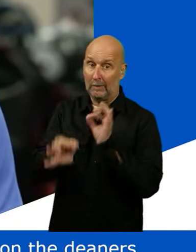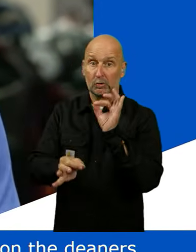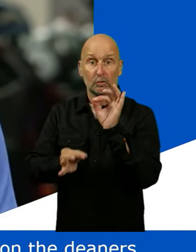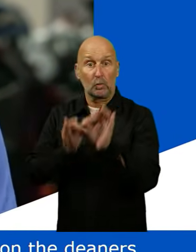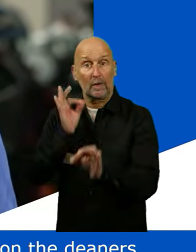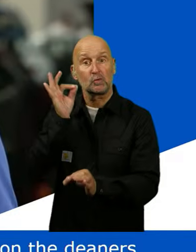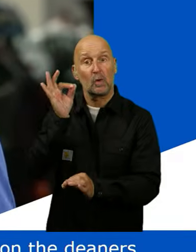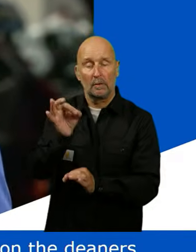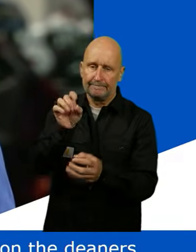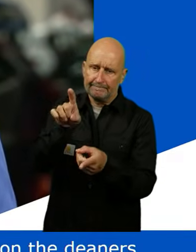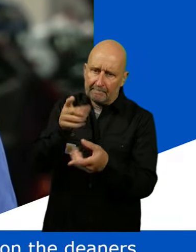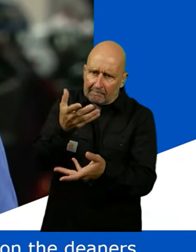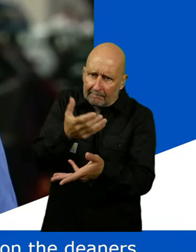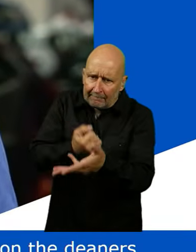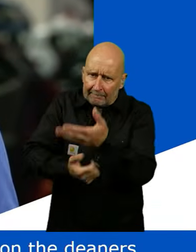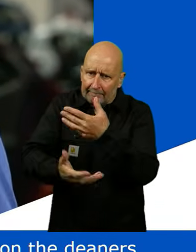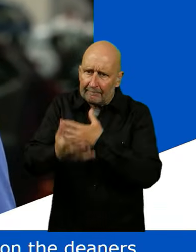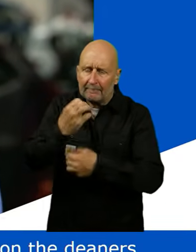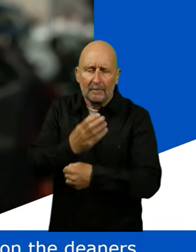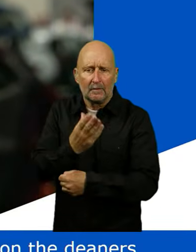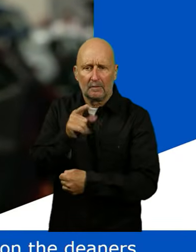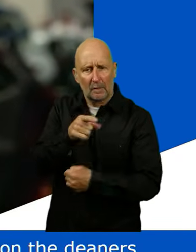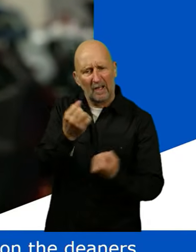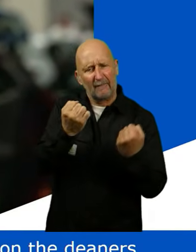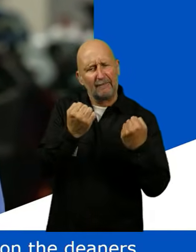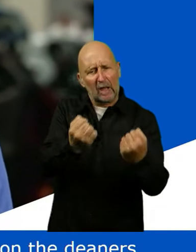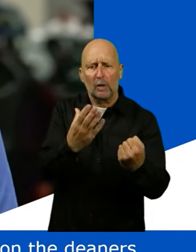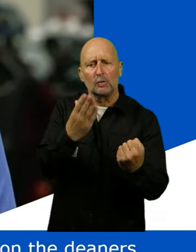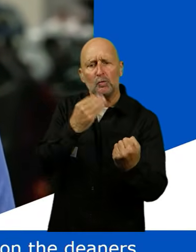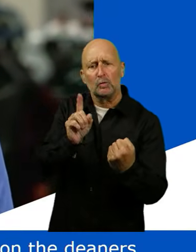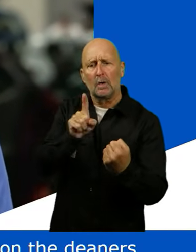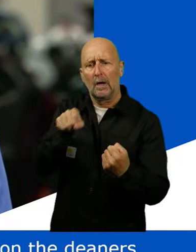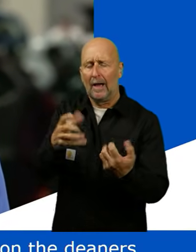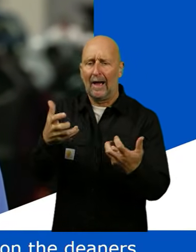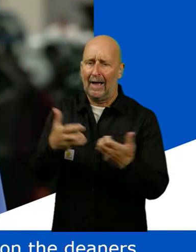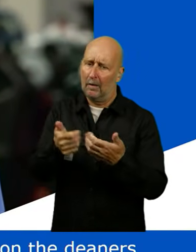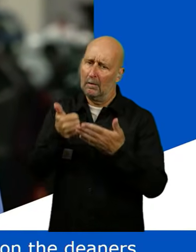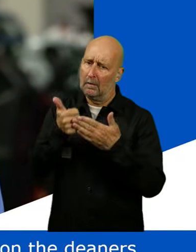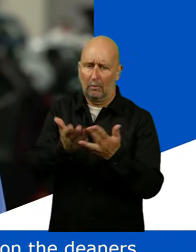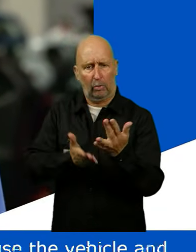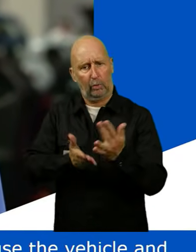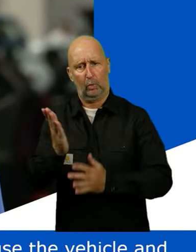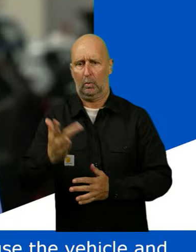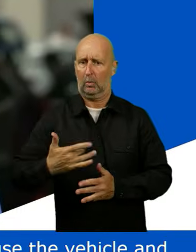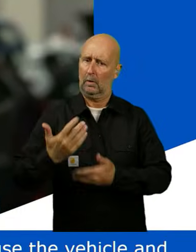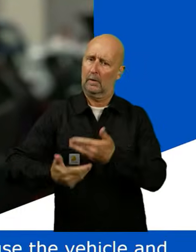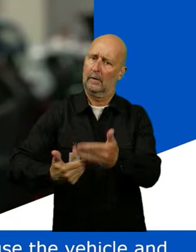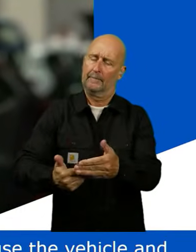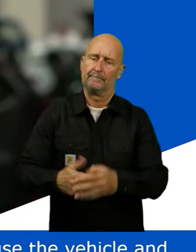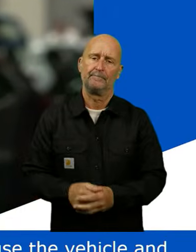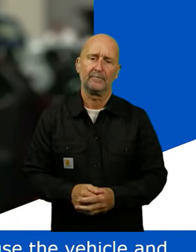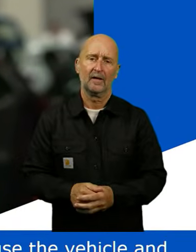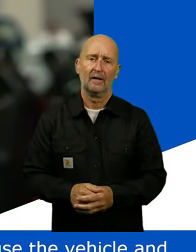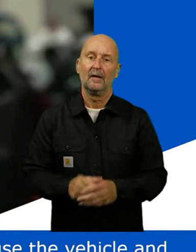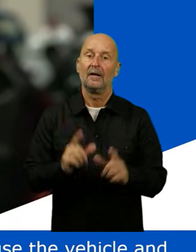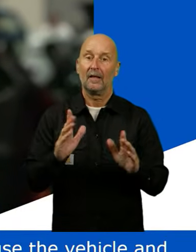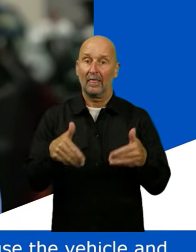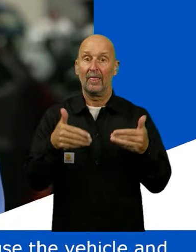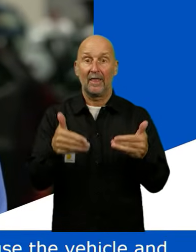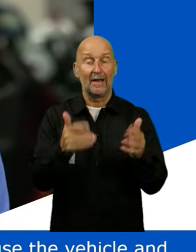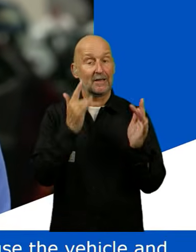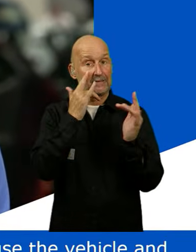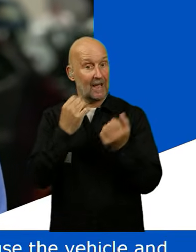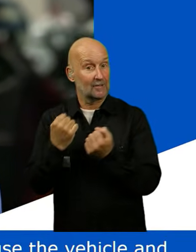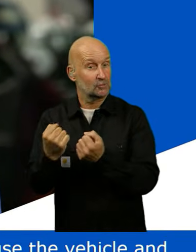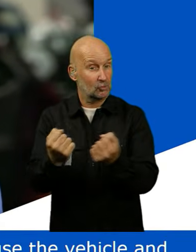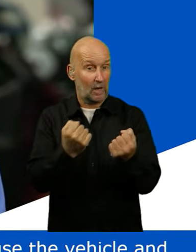try and find out how they would use the vehicle and how it can benefit them in their day-to-day lives. And hopefully they'll then move on to a test drive with the